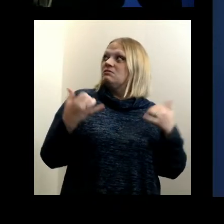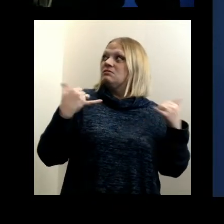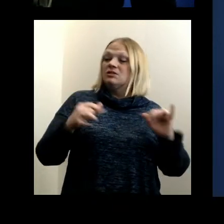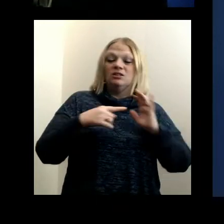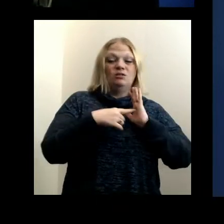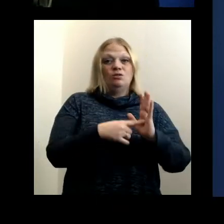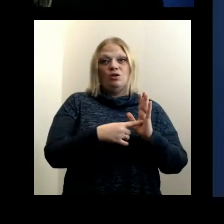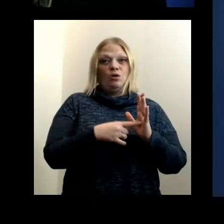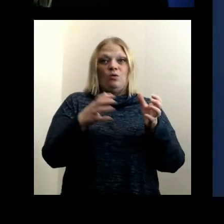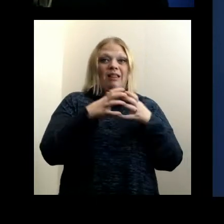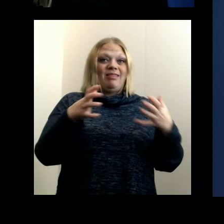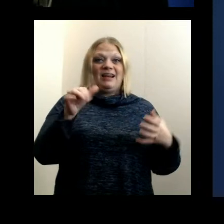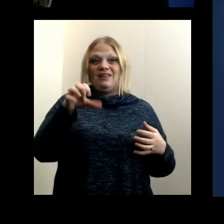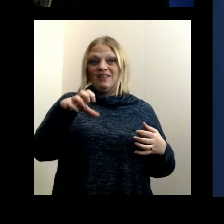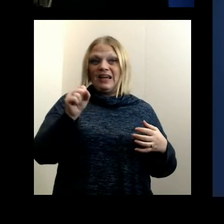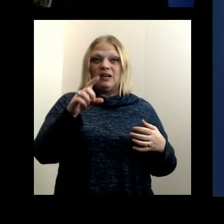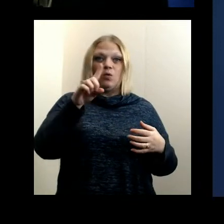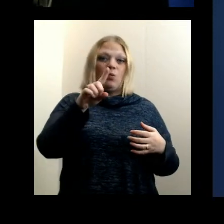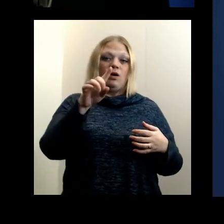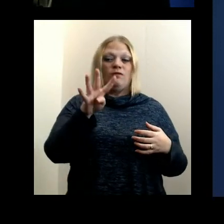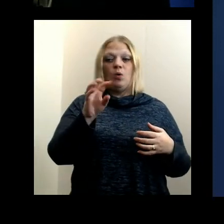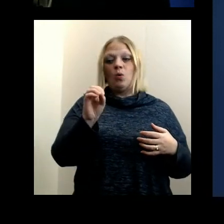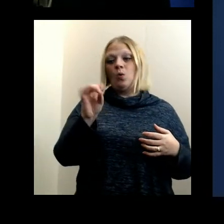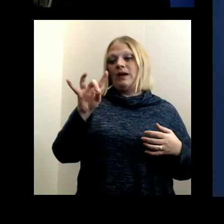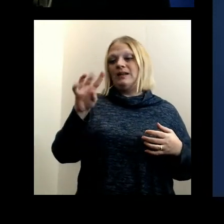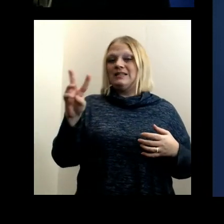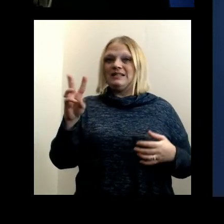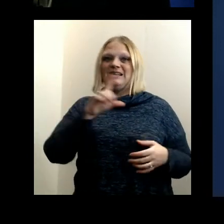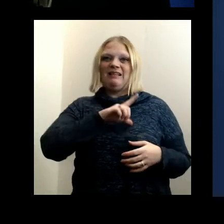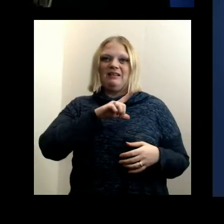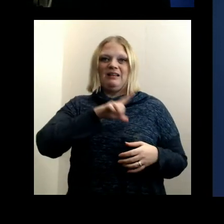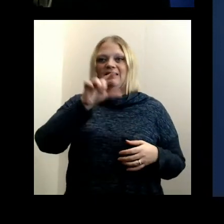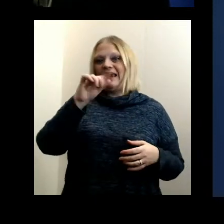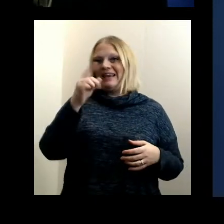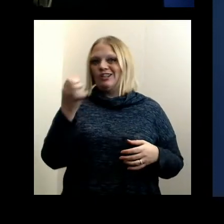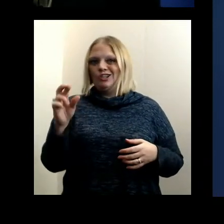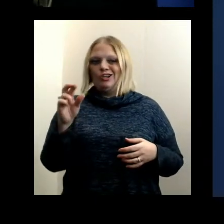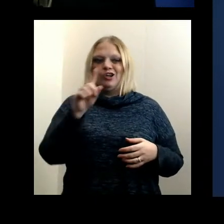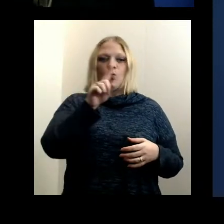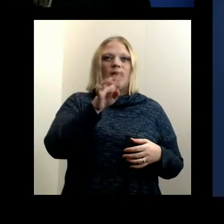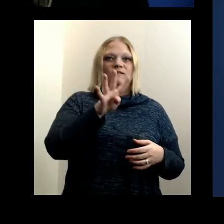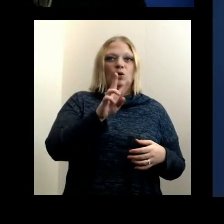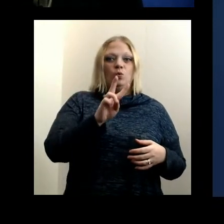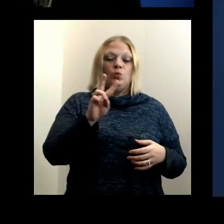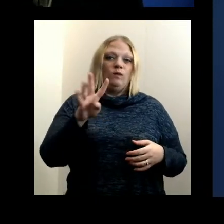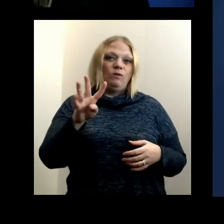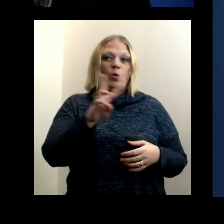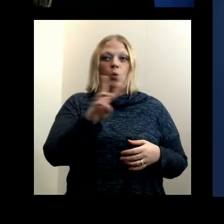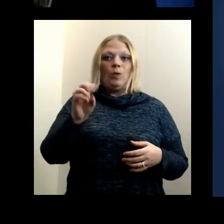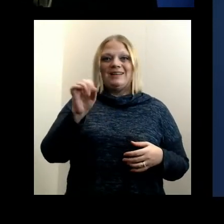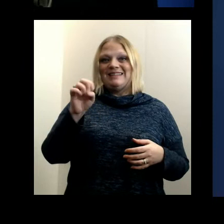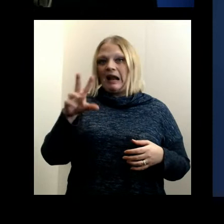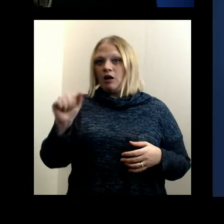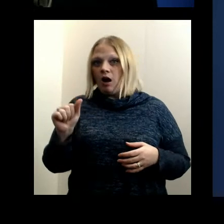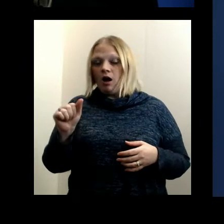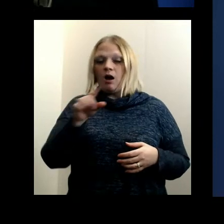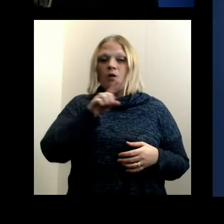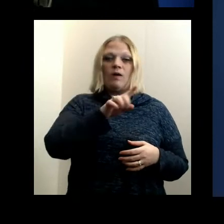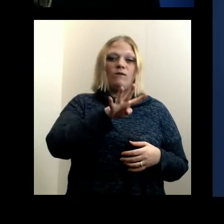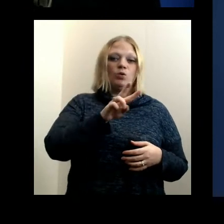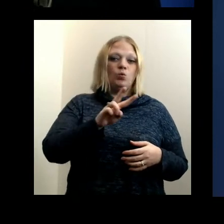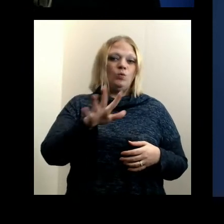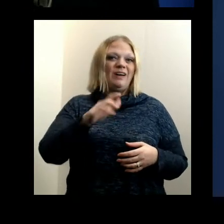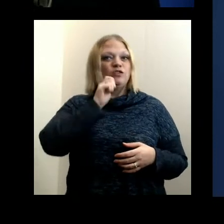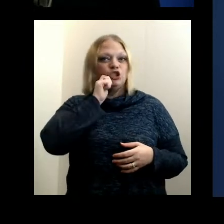large cases, like the 14086 zip code in Lancaster, or 14224 in West Seneca, 14225